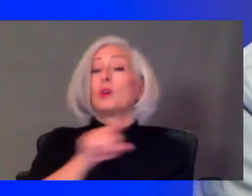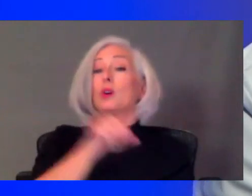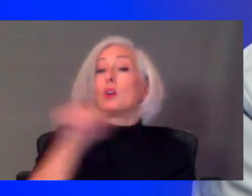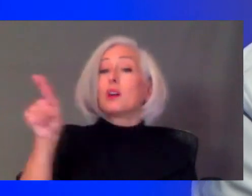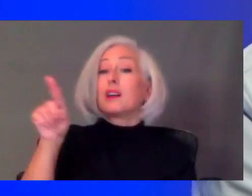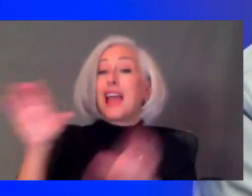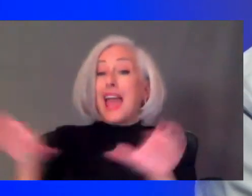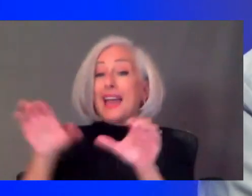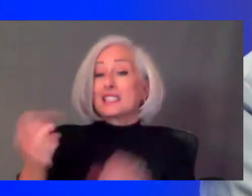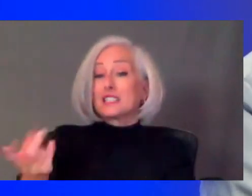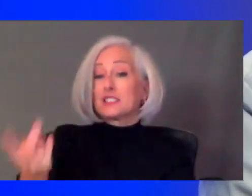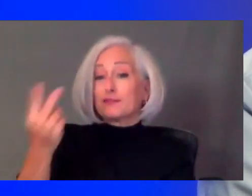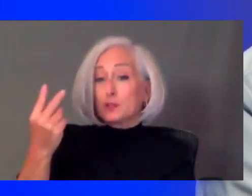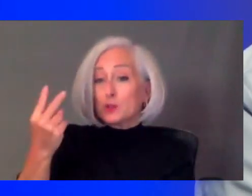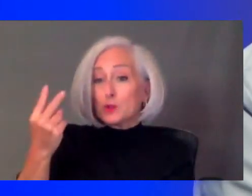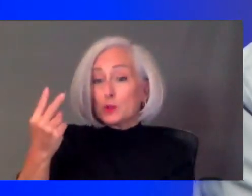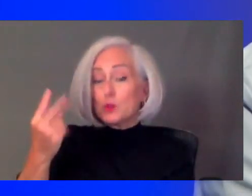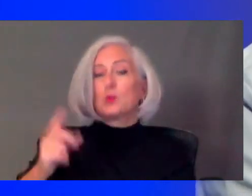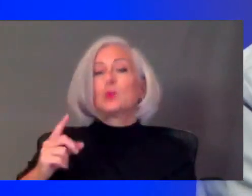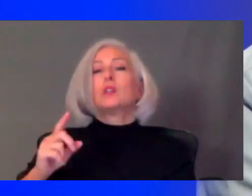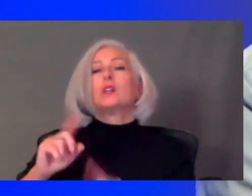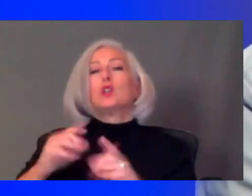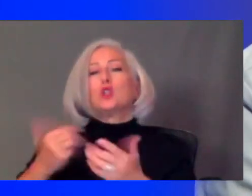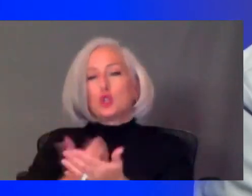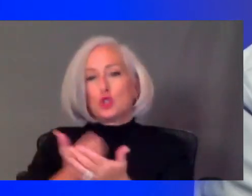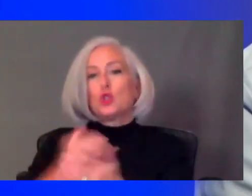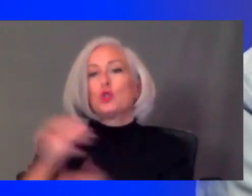week was from Merck, a new